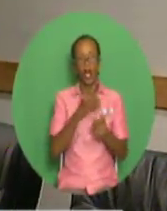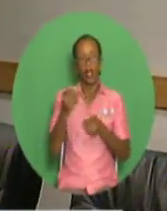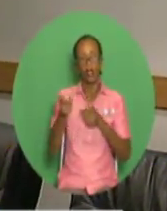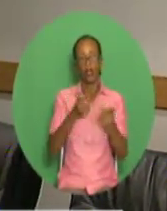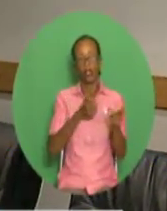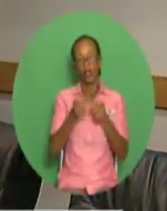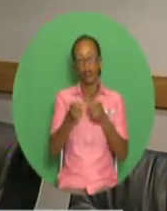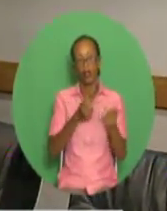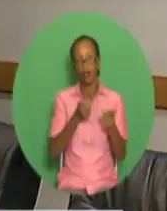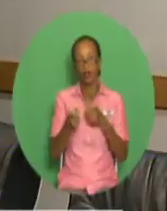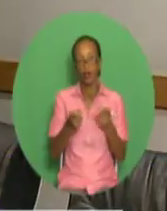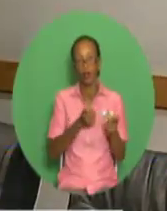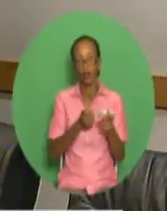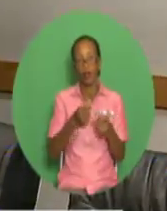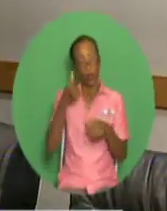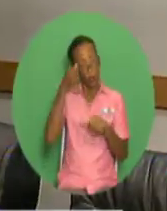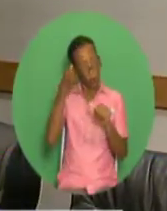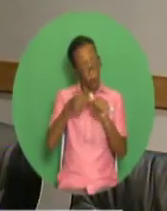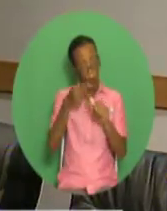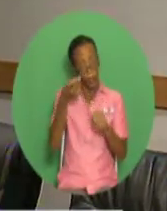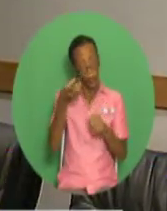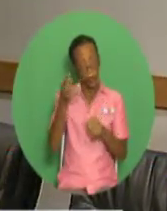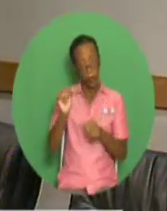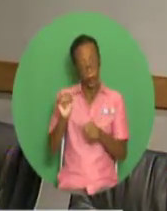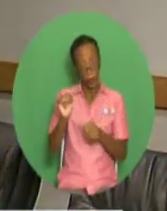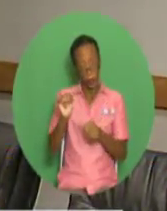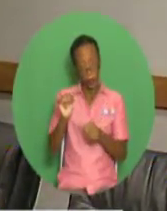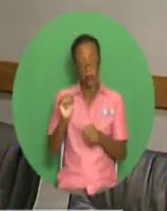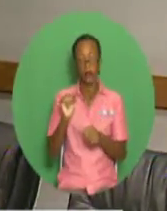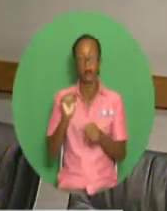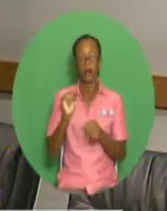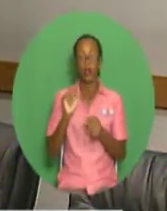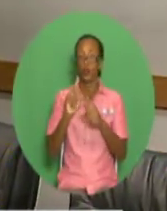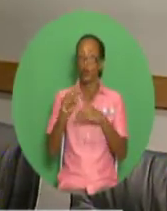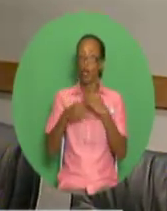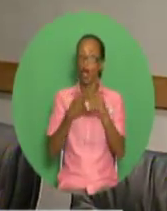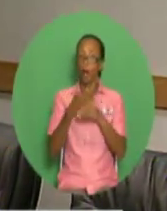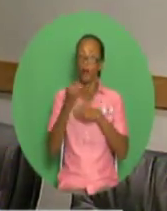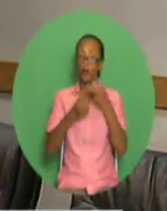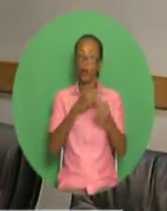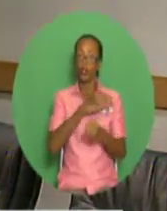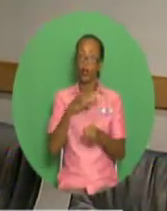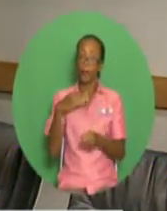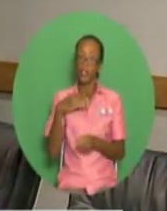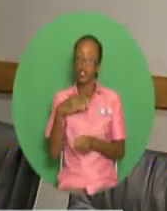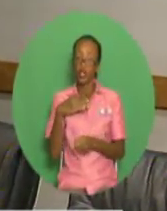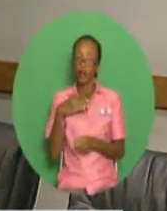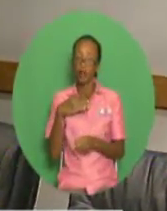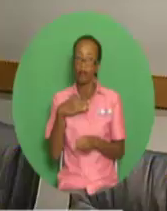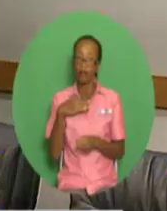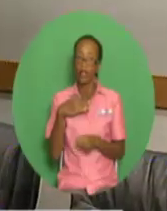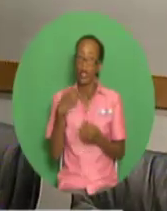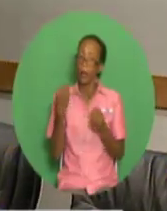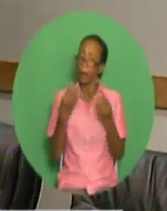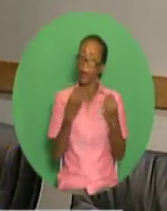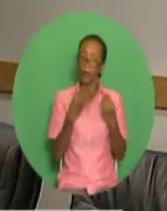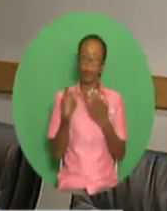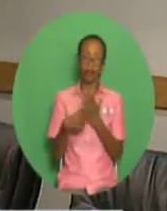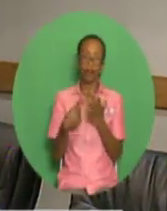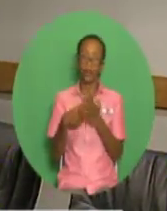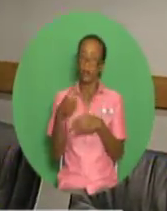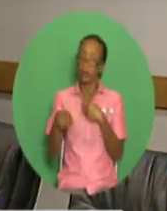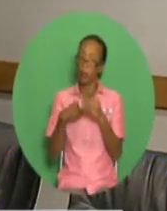the member for Diego Martin Northeast, the Minister of Finance, talk about the Sports Commission, which has been a lot of debate going on with regards to